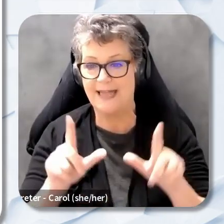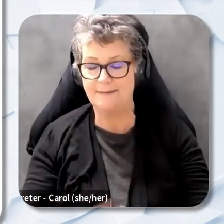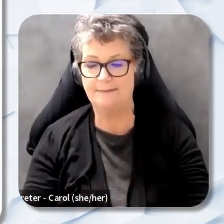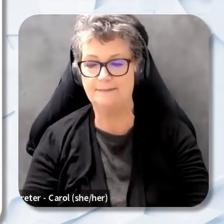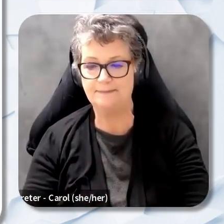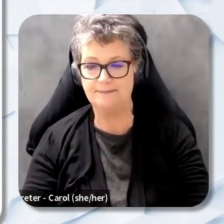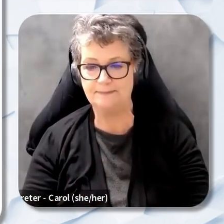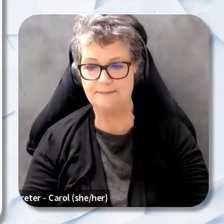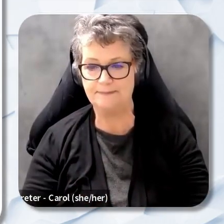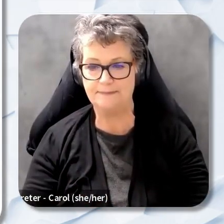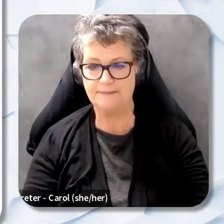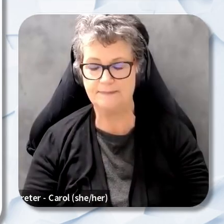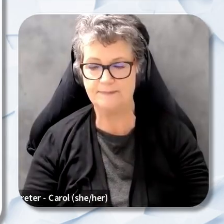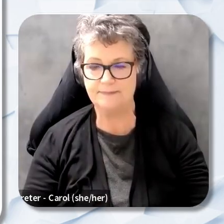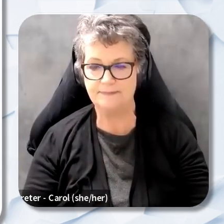please.